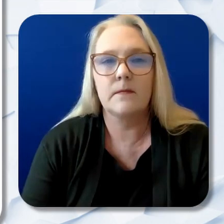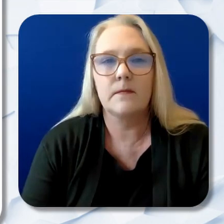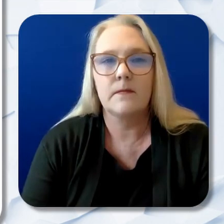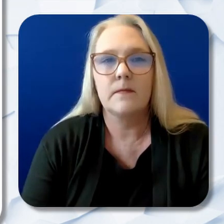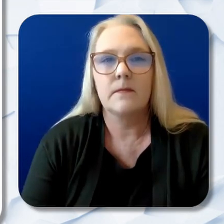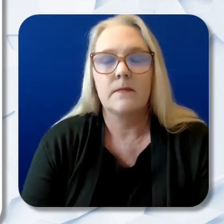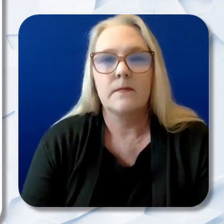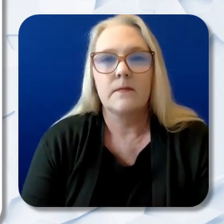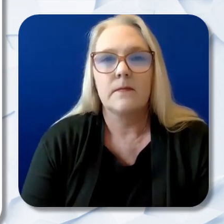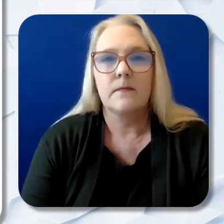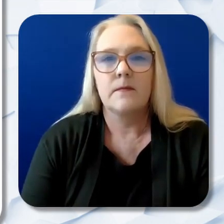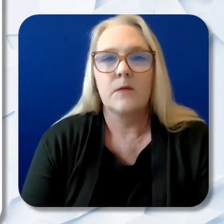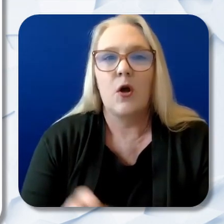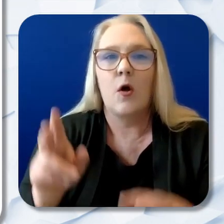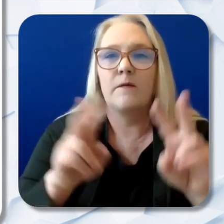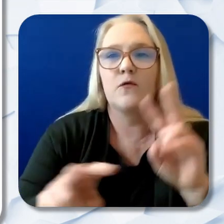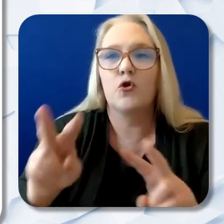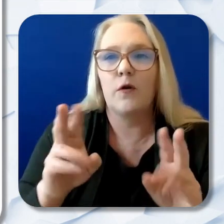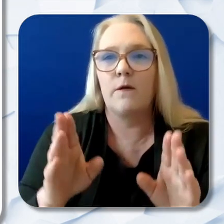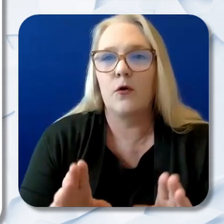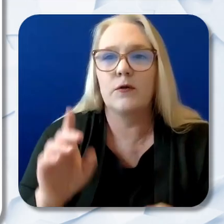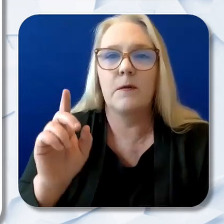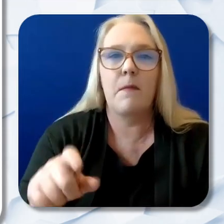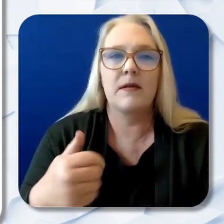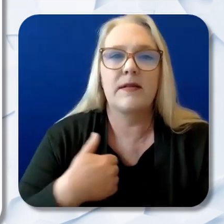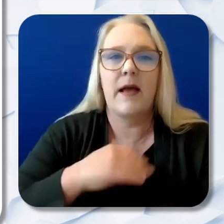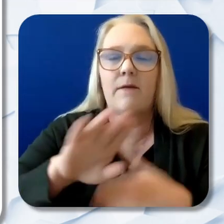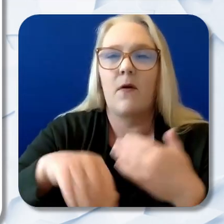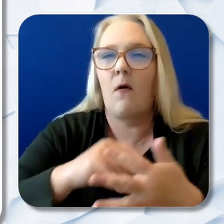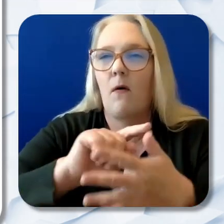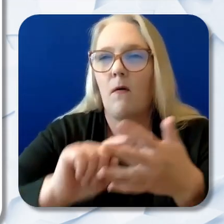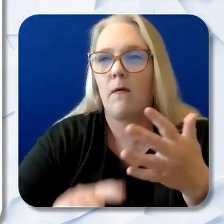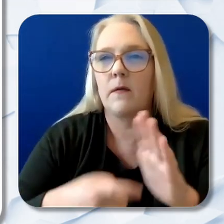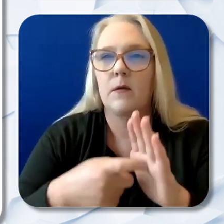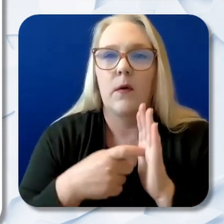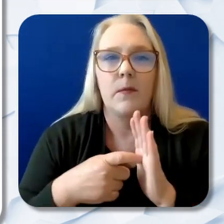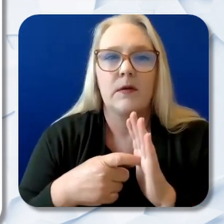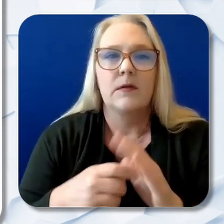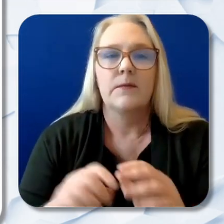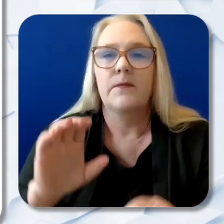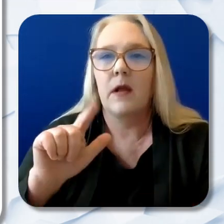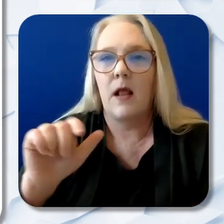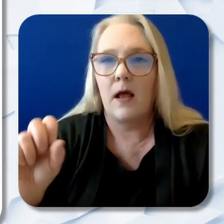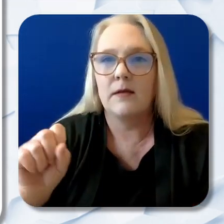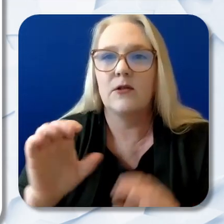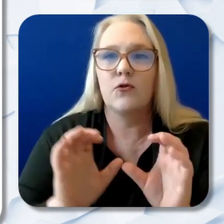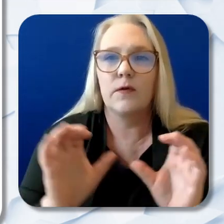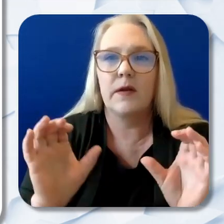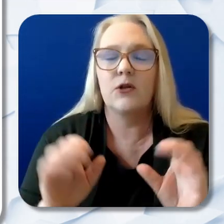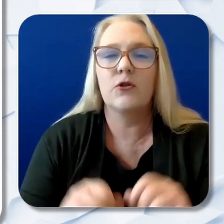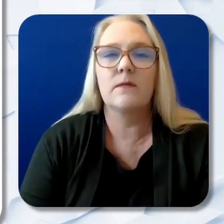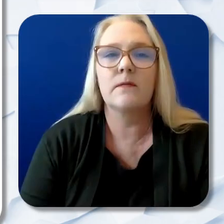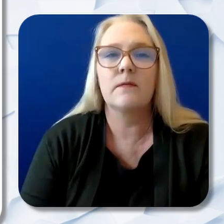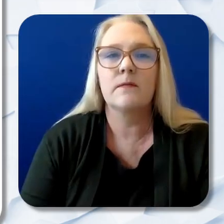Class environment observers must have completed all the following requirements: class certification,